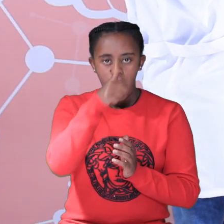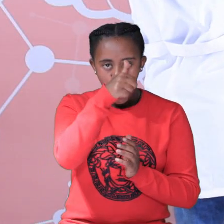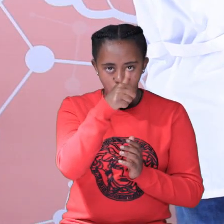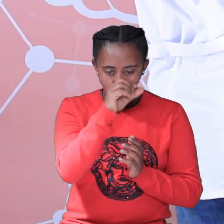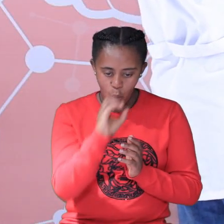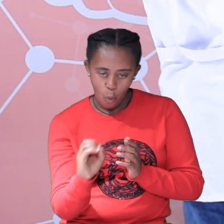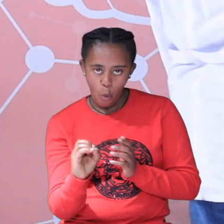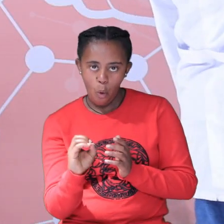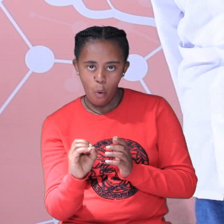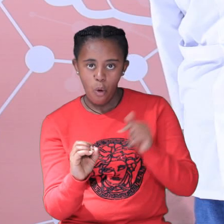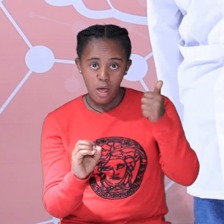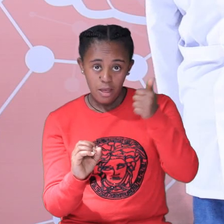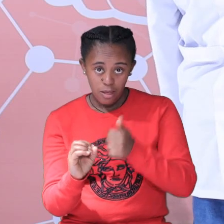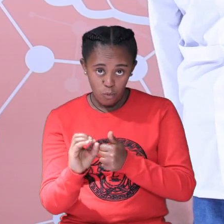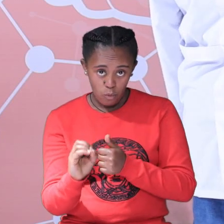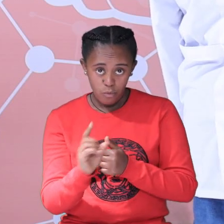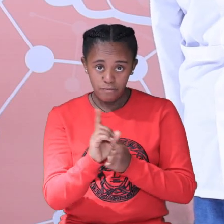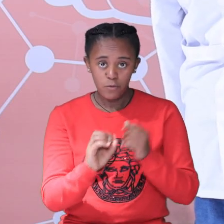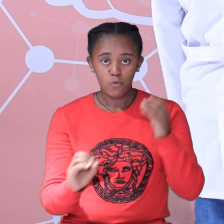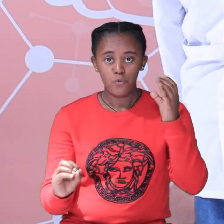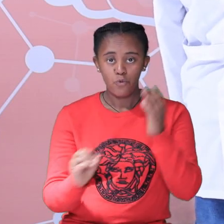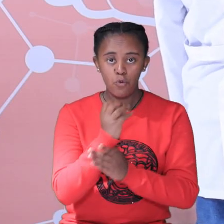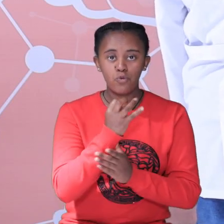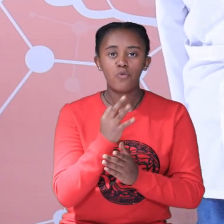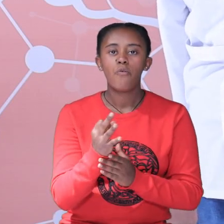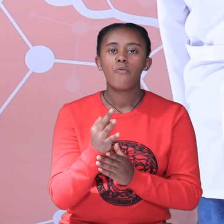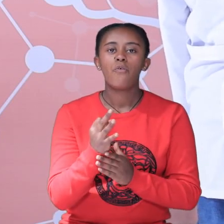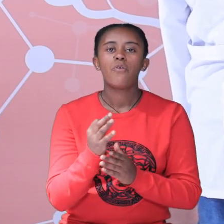is source